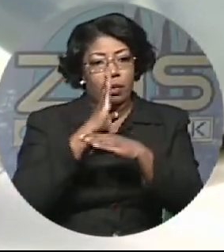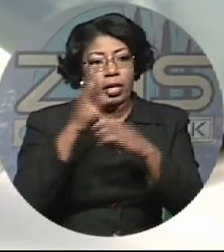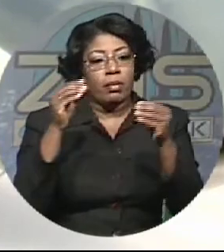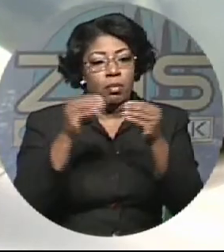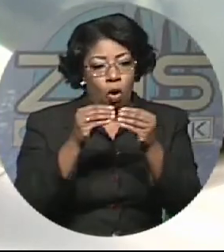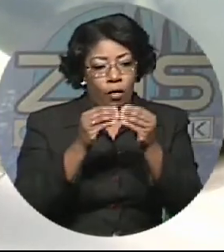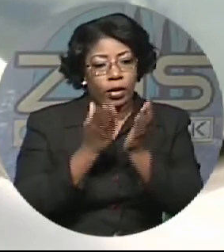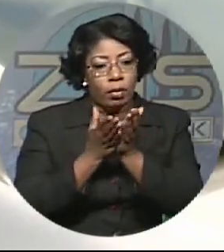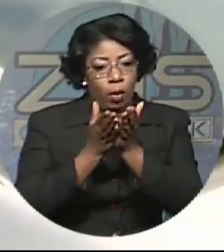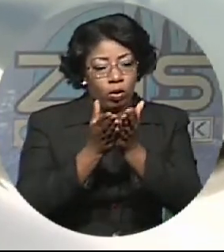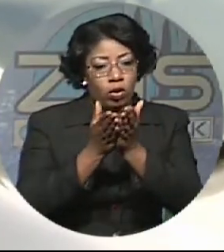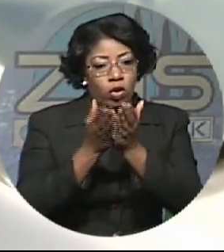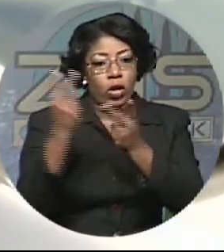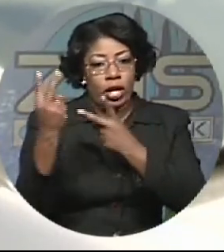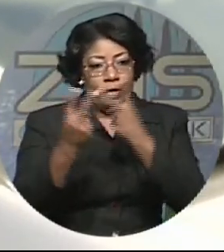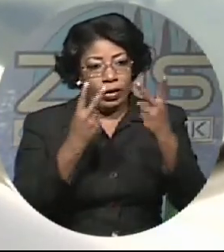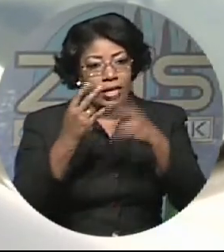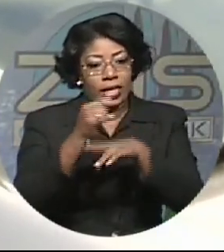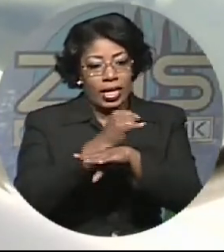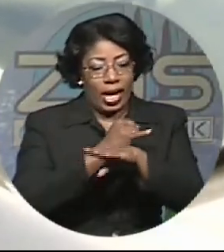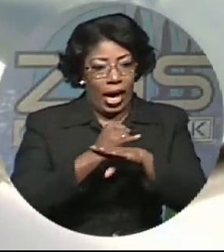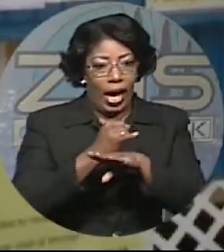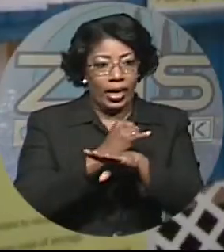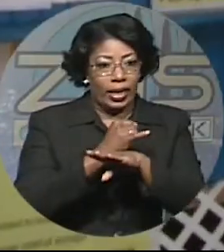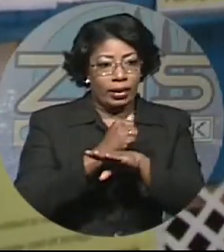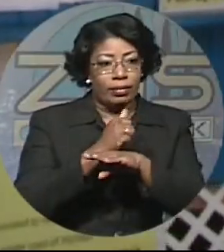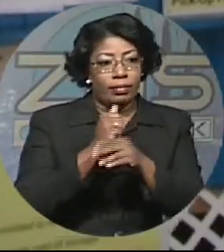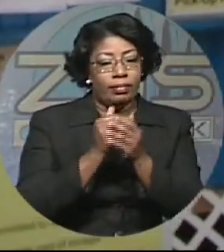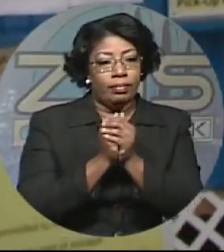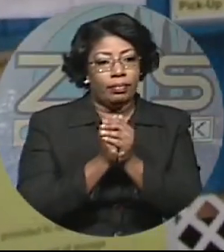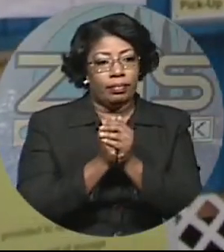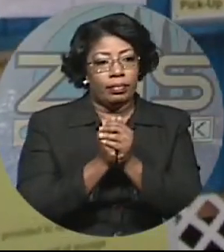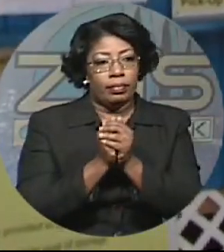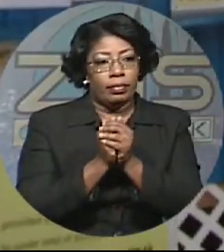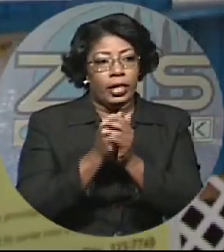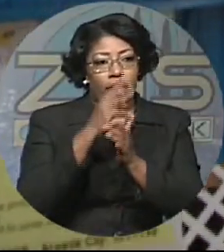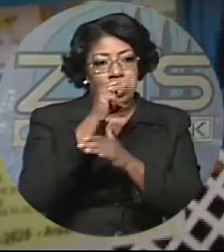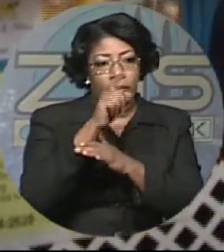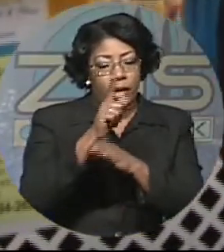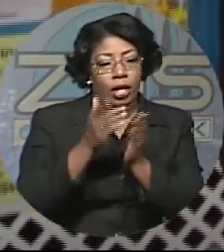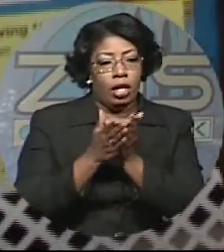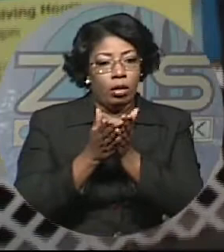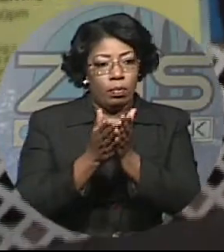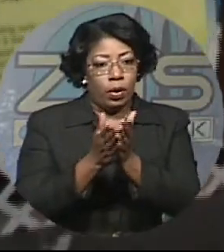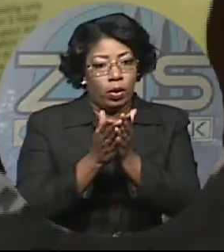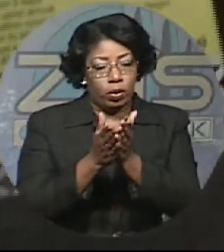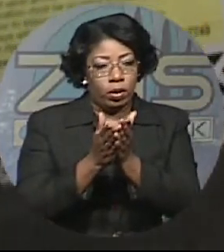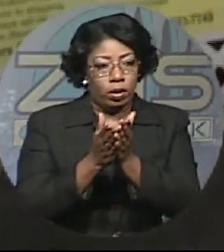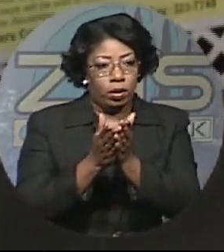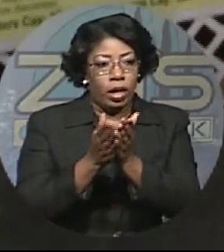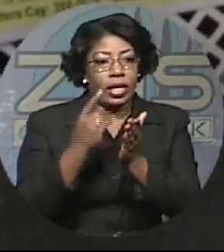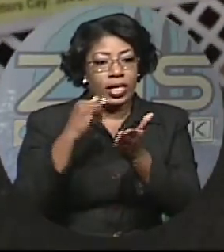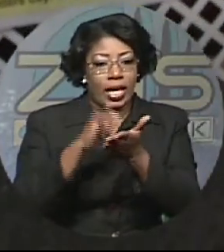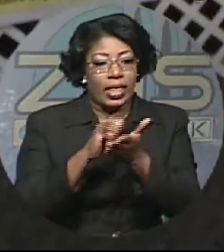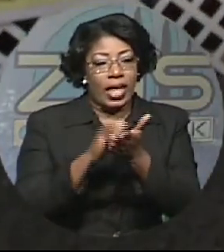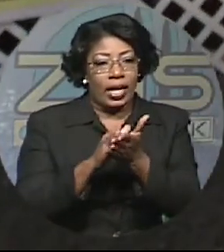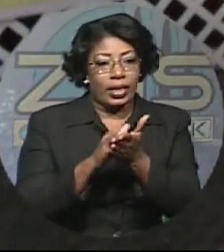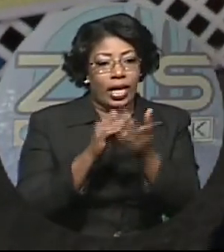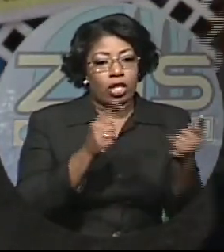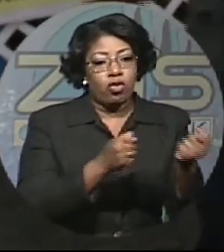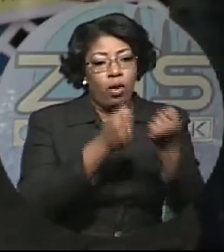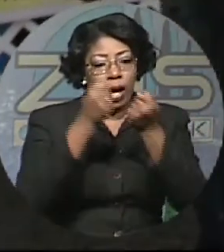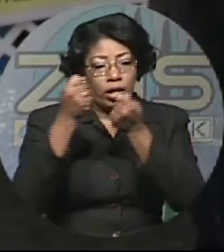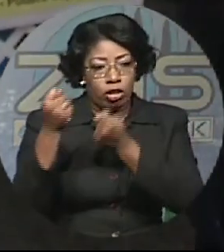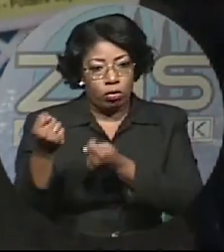come to the island more often, especially old islands like Acklands. At the mailboat company, Shaquille Demerit says they mostly transport